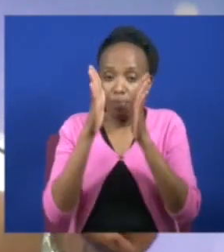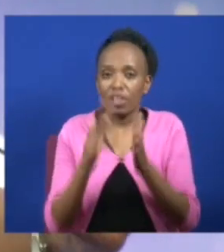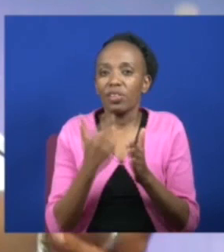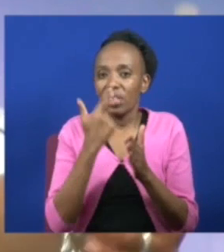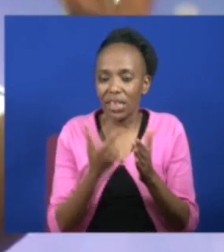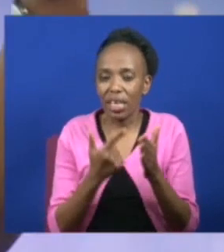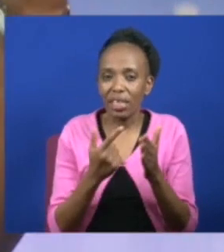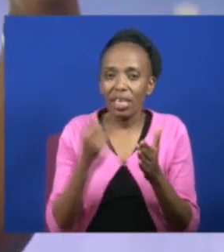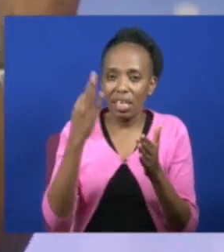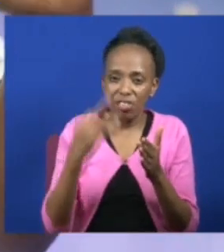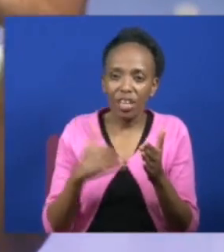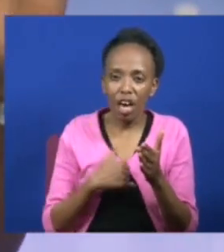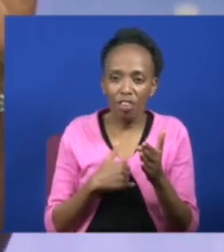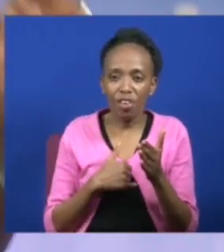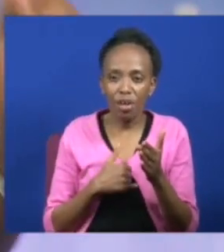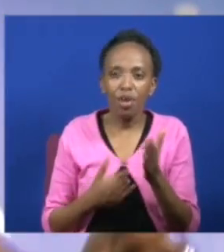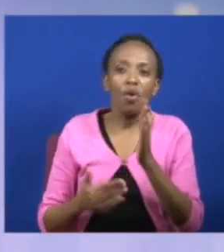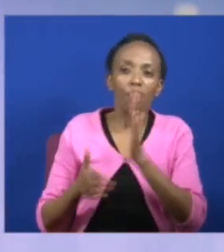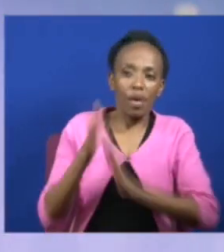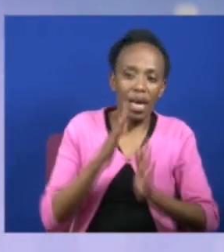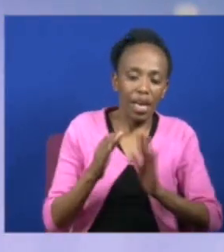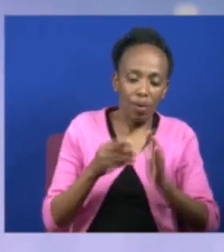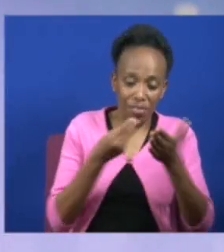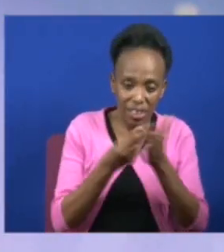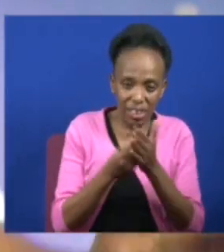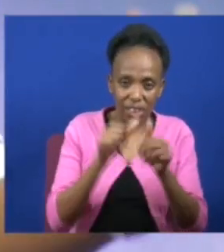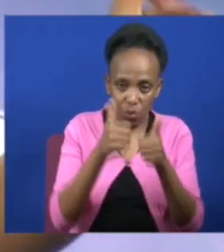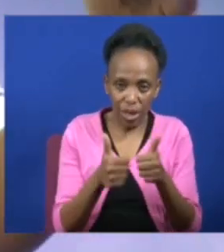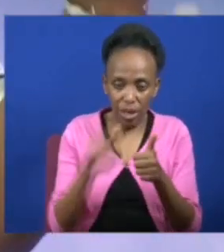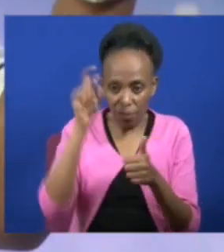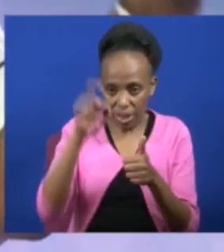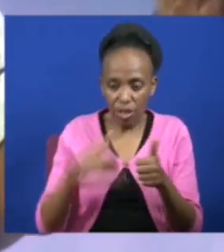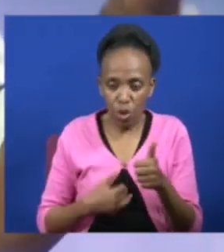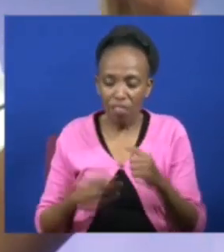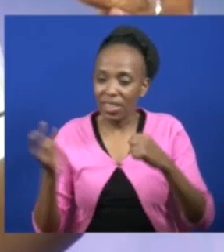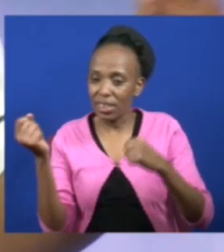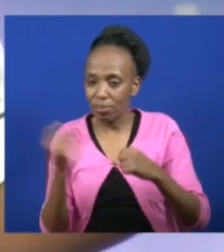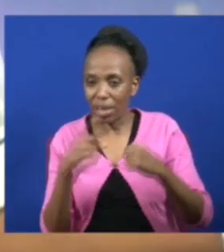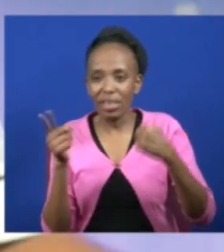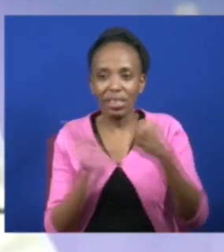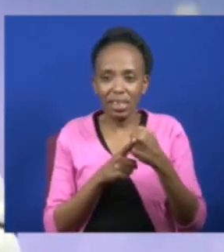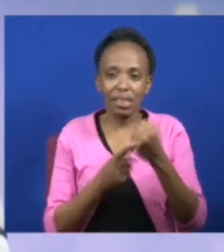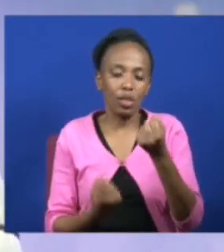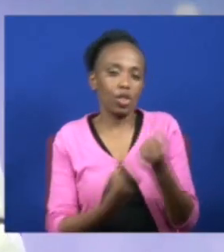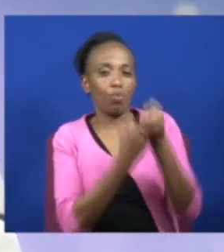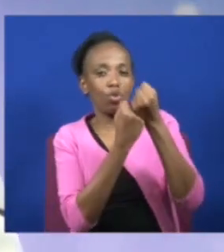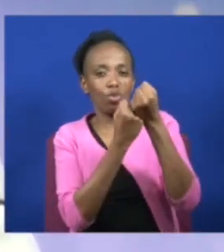Somebody said that if we have planned our finances well, we need to have a 6 months